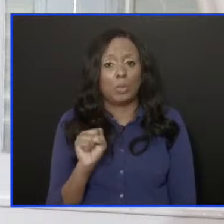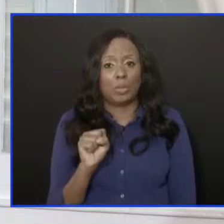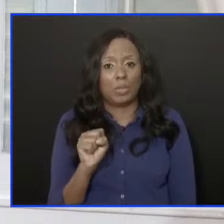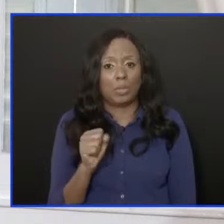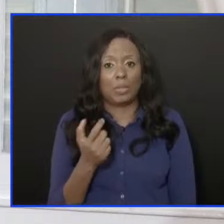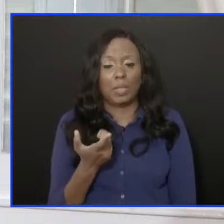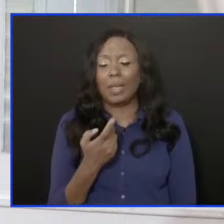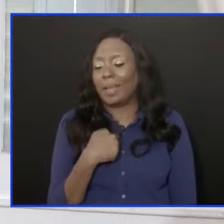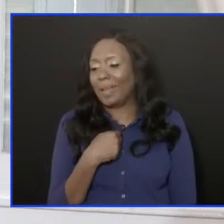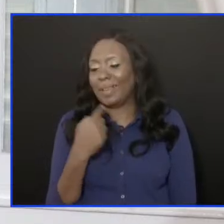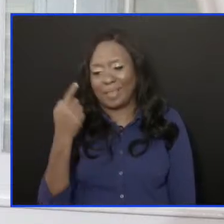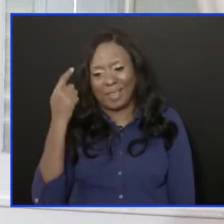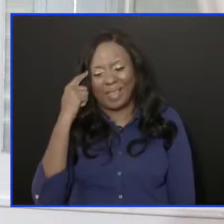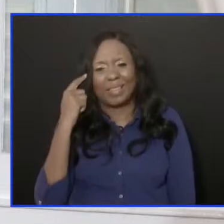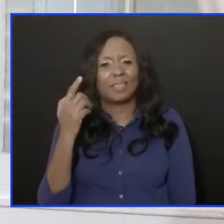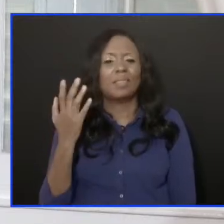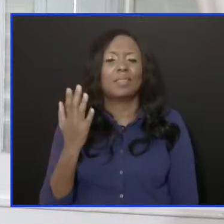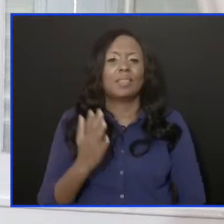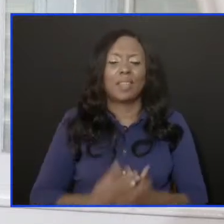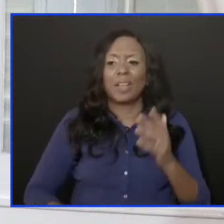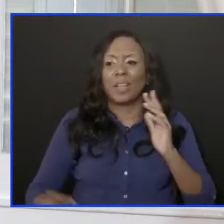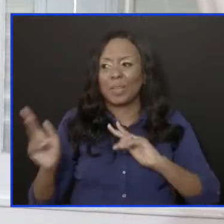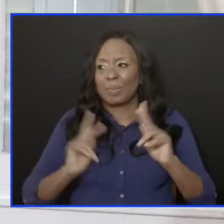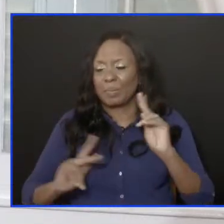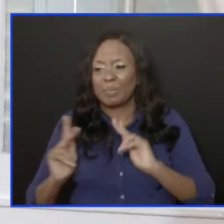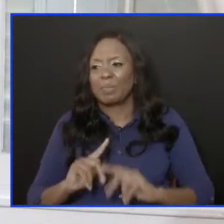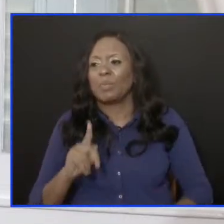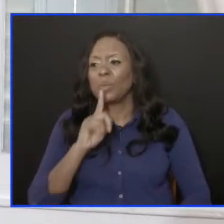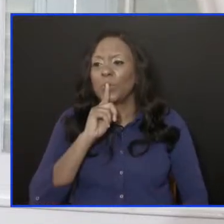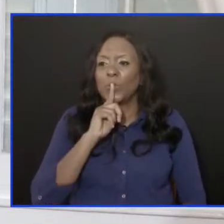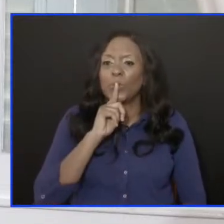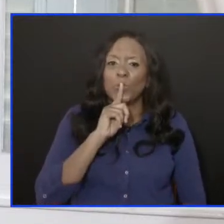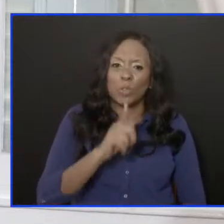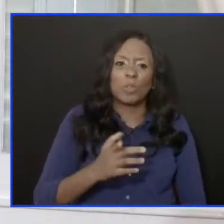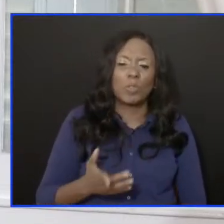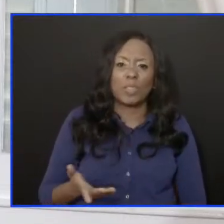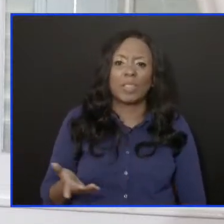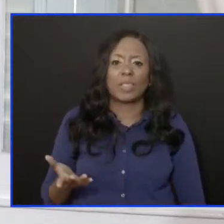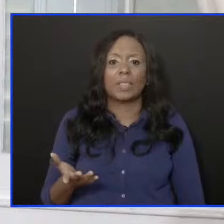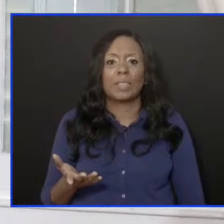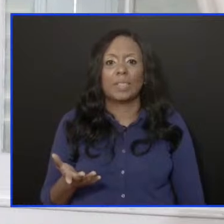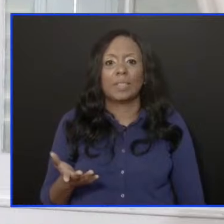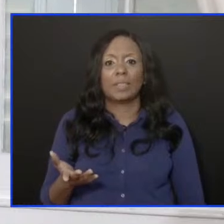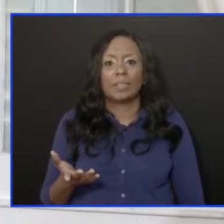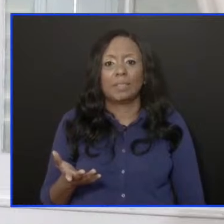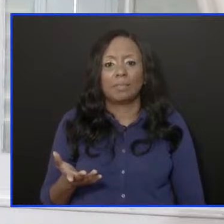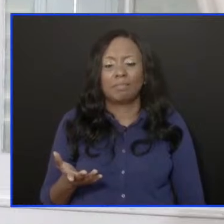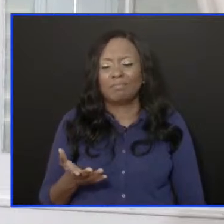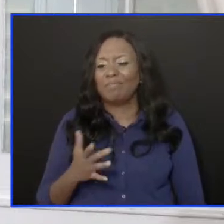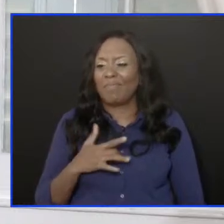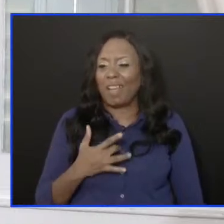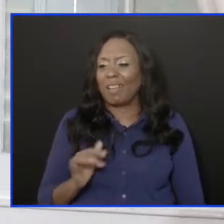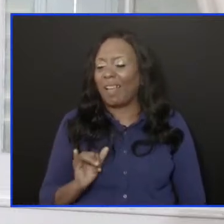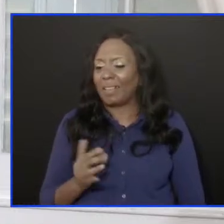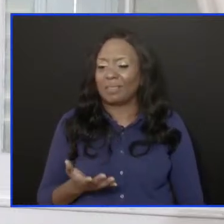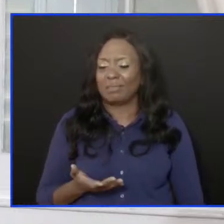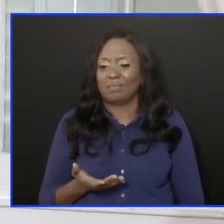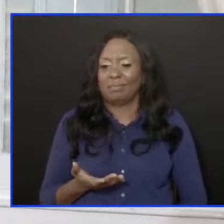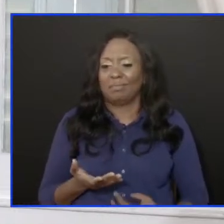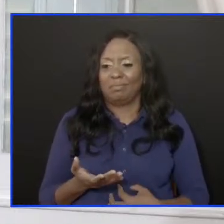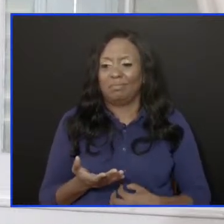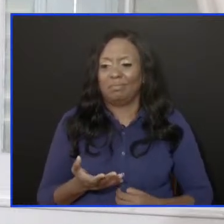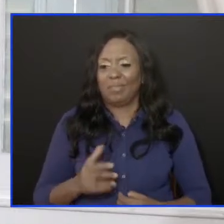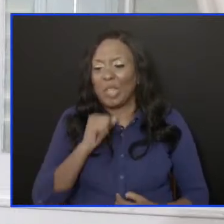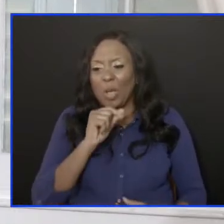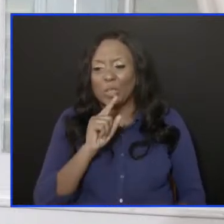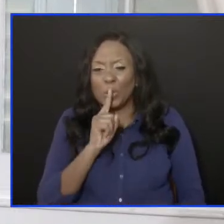some justification, because there were one or two things from the legal perspective that I myself was not too clear about